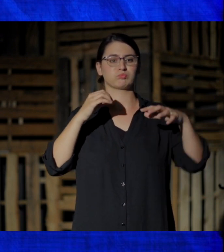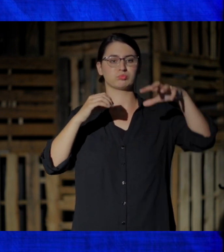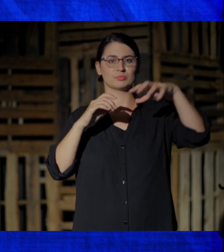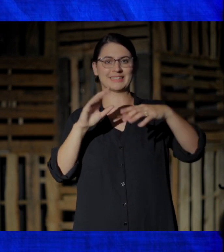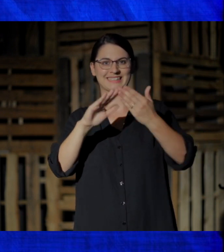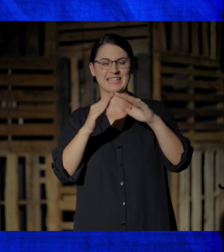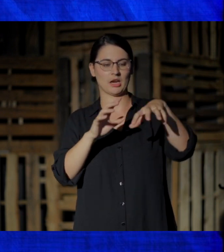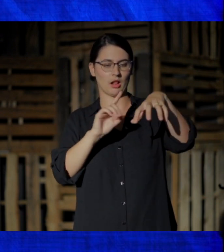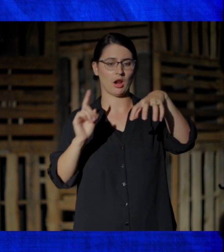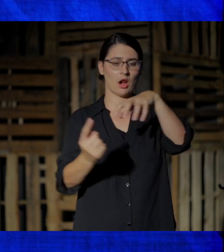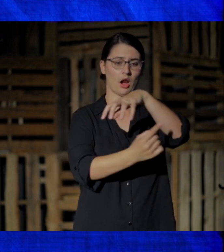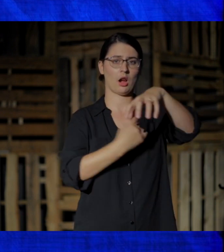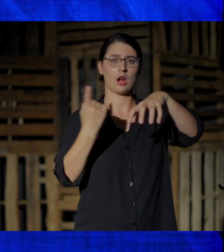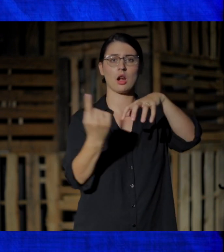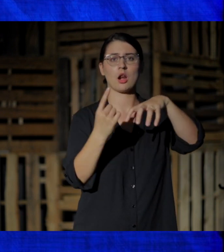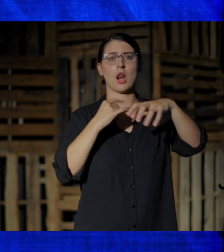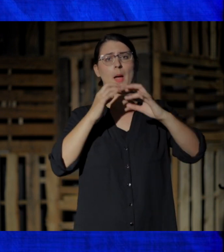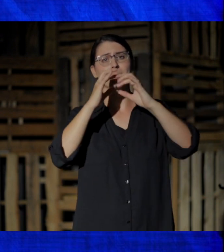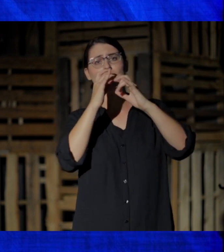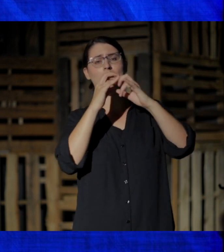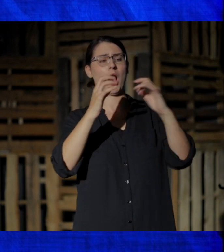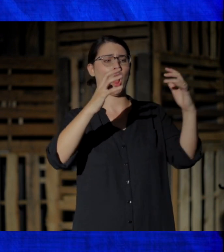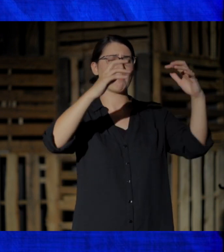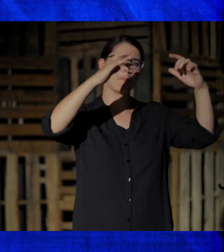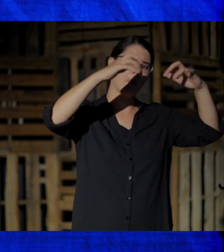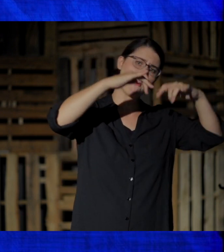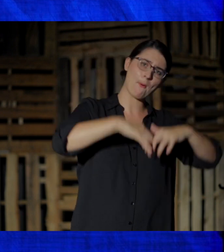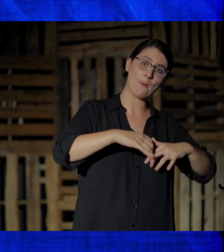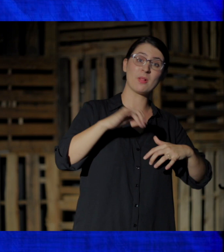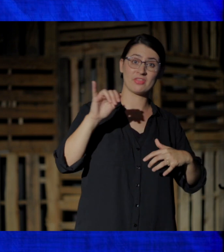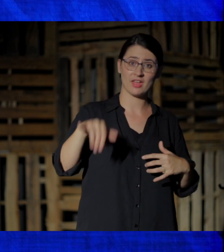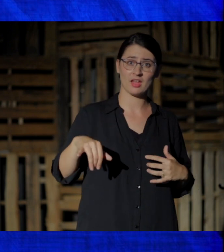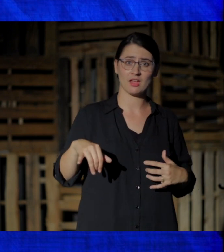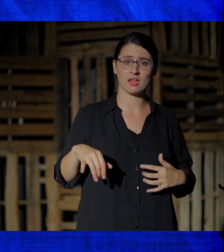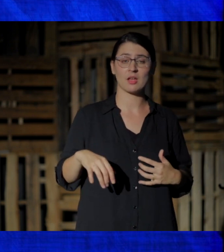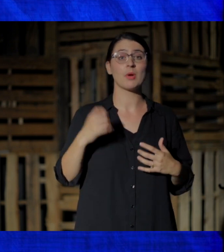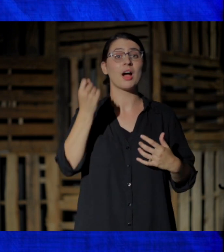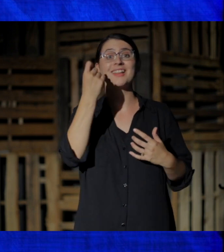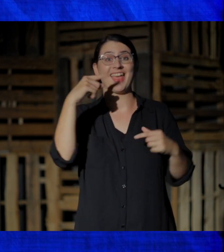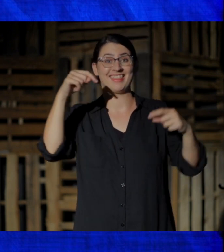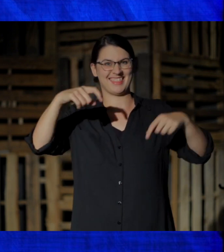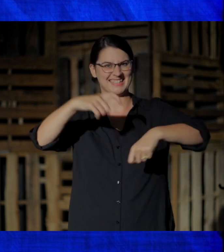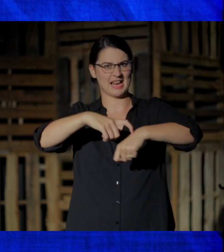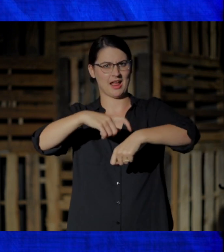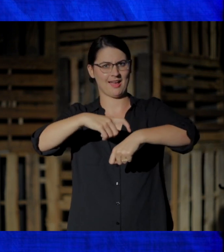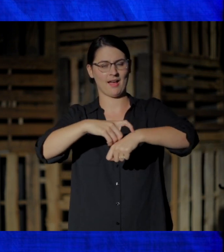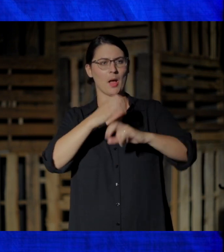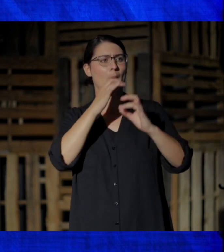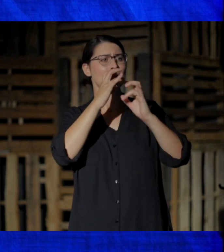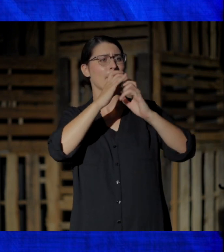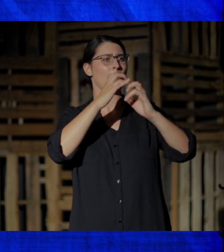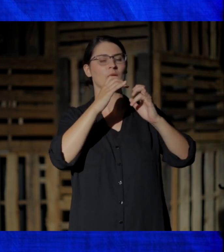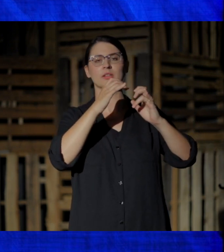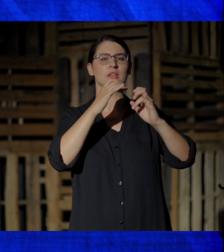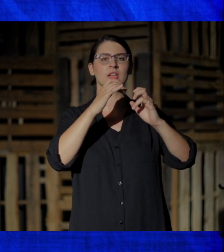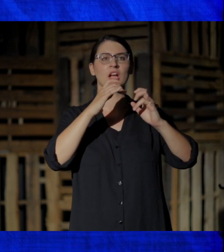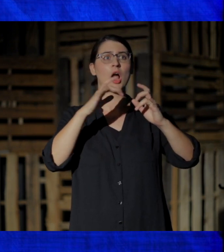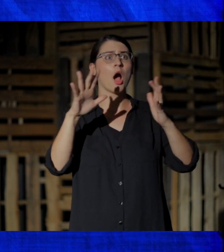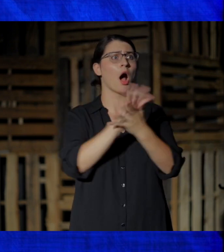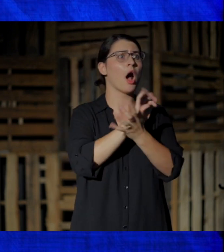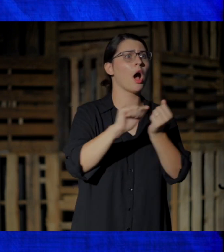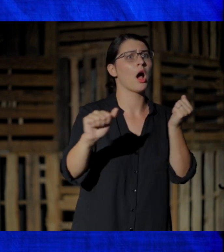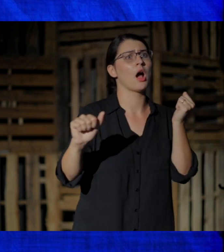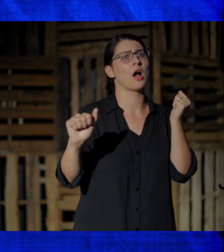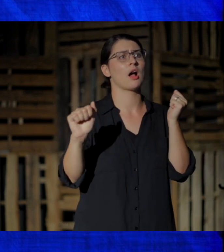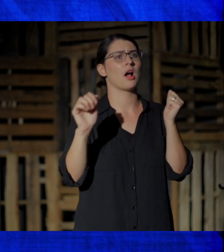The trumpet of God here is not a sound of destruction. It's not a sound of fear.